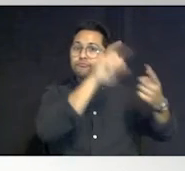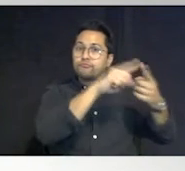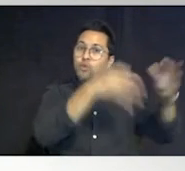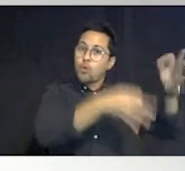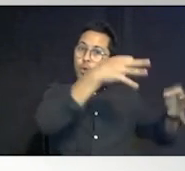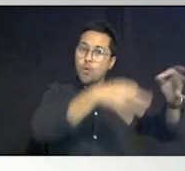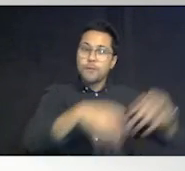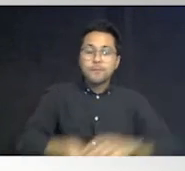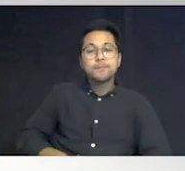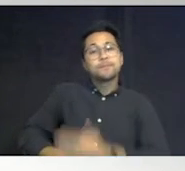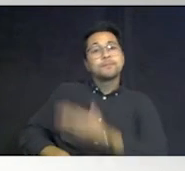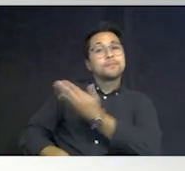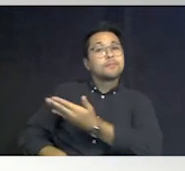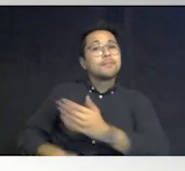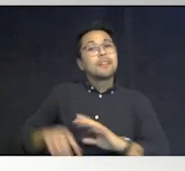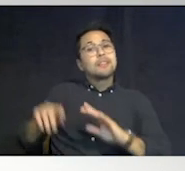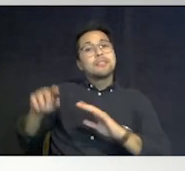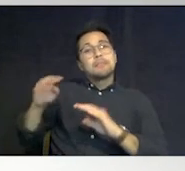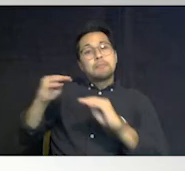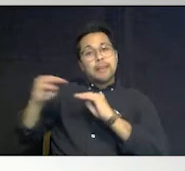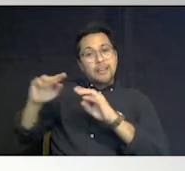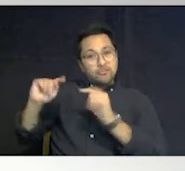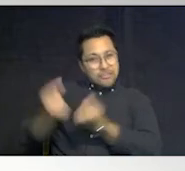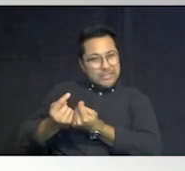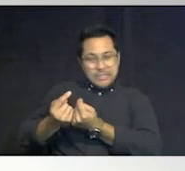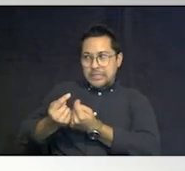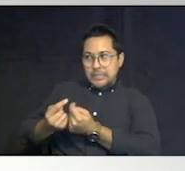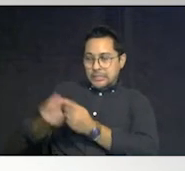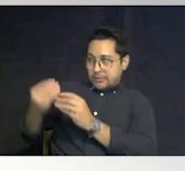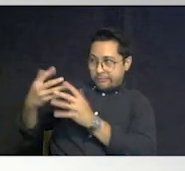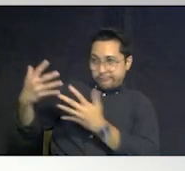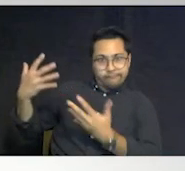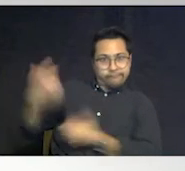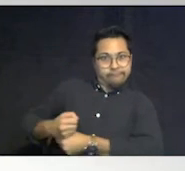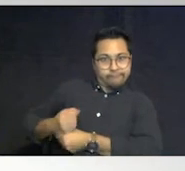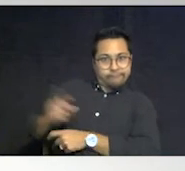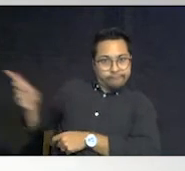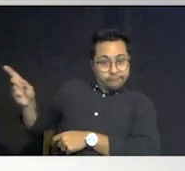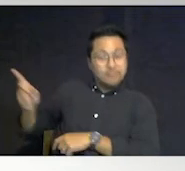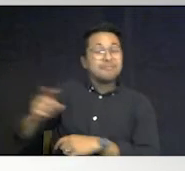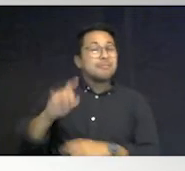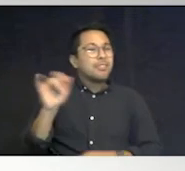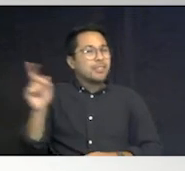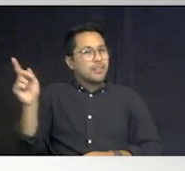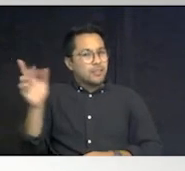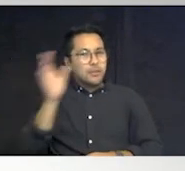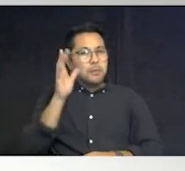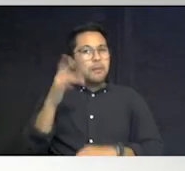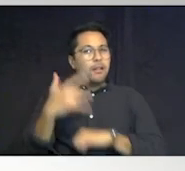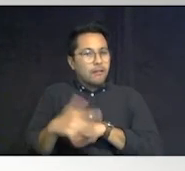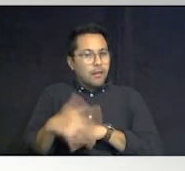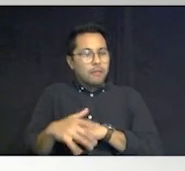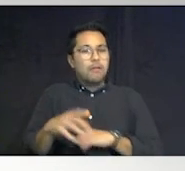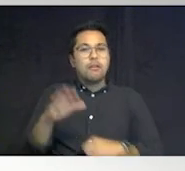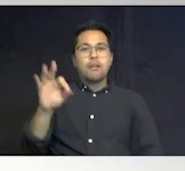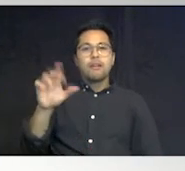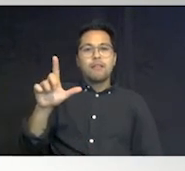Here is your mediation team at a glance. Again, this will be available. It's also available